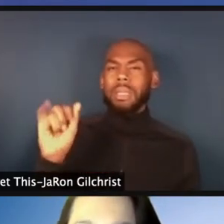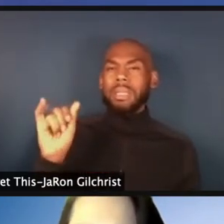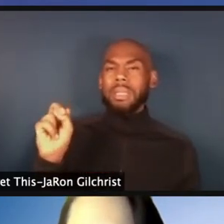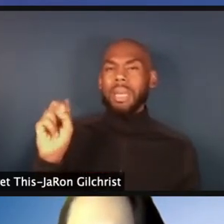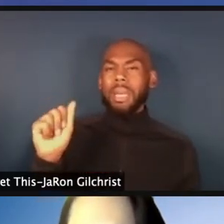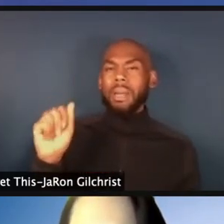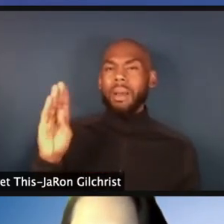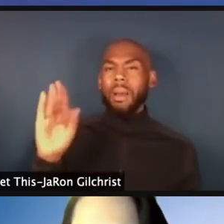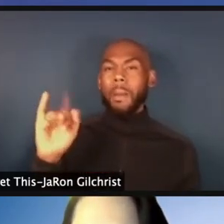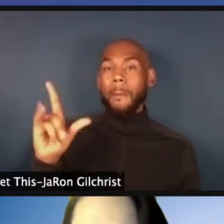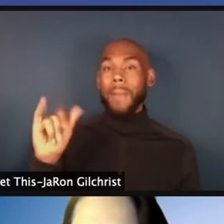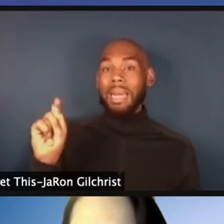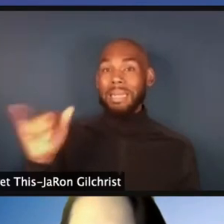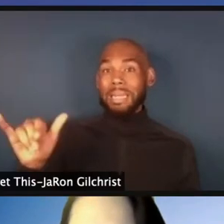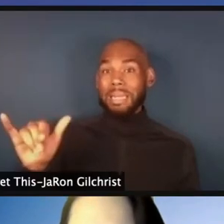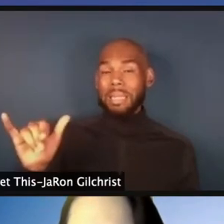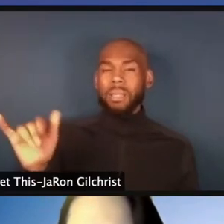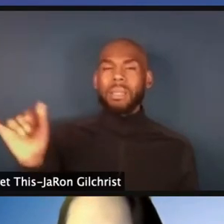kind of like